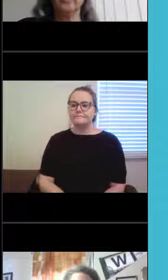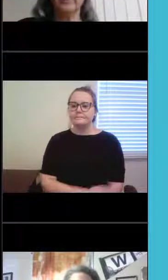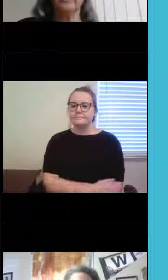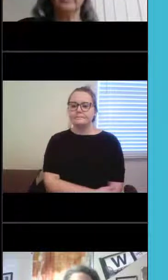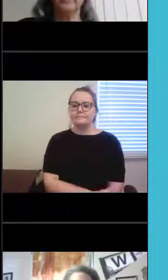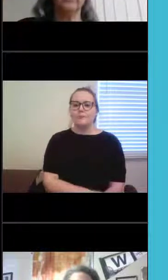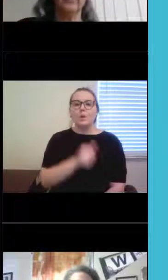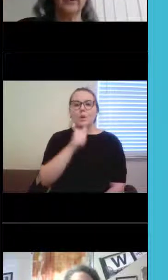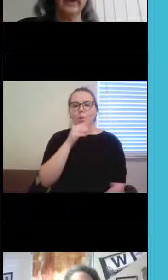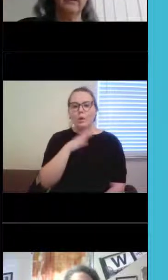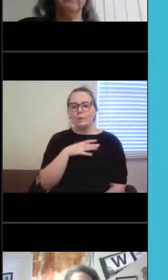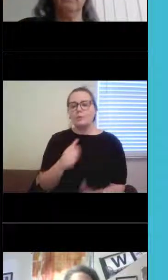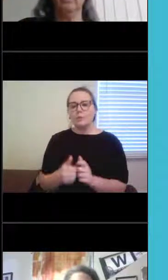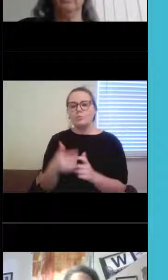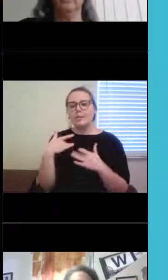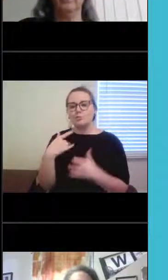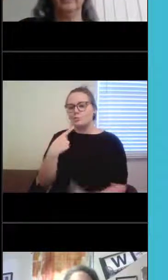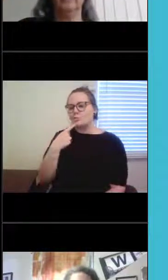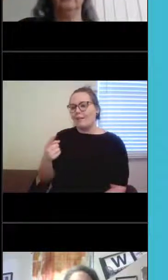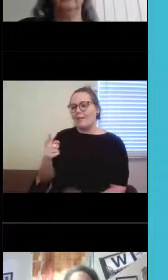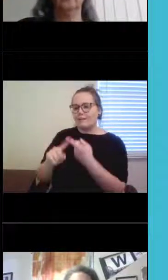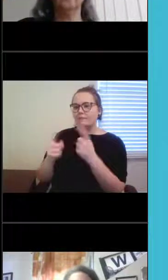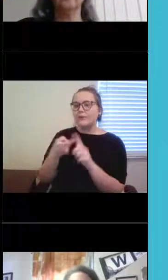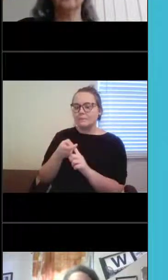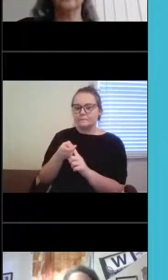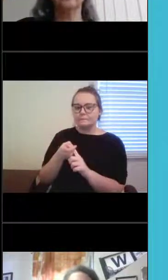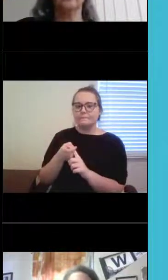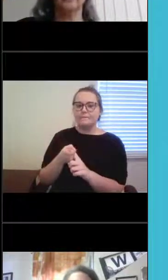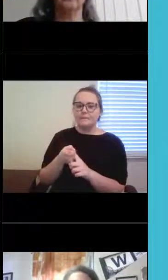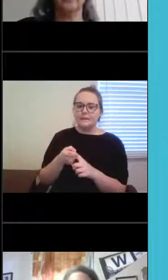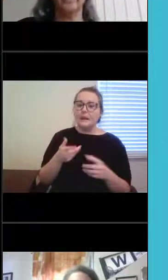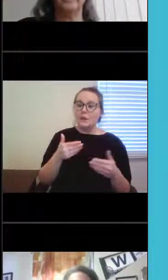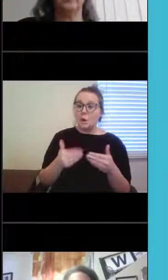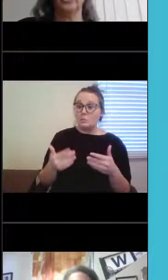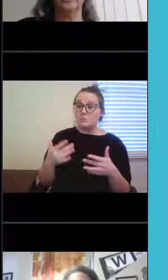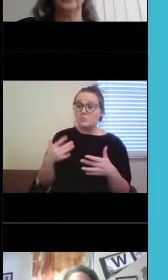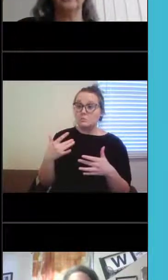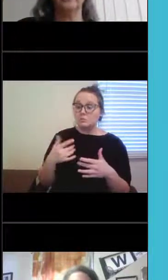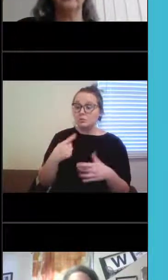Women were most likely to tell a friend, and almost as likely to tell a